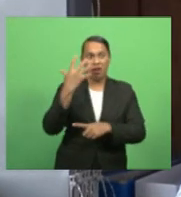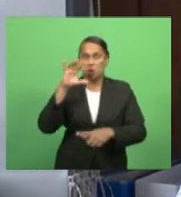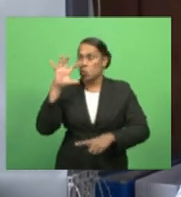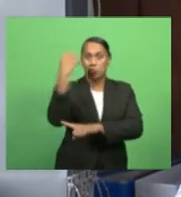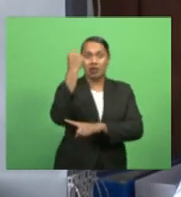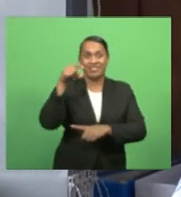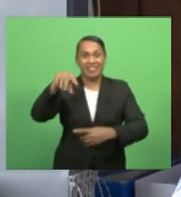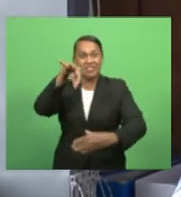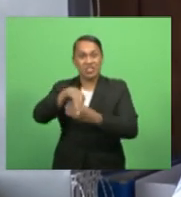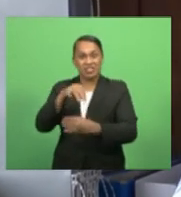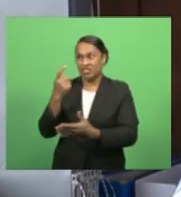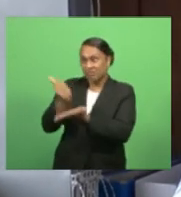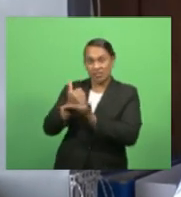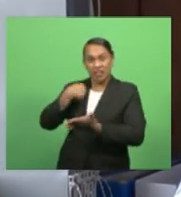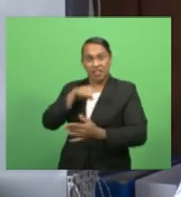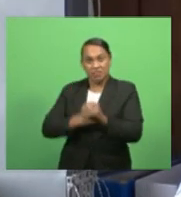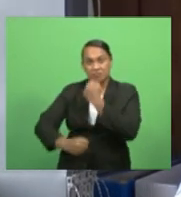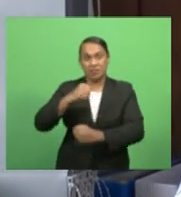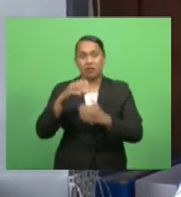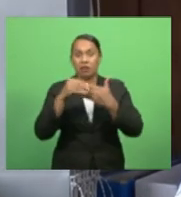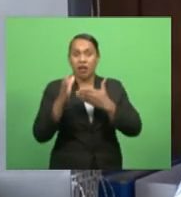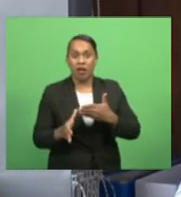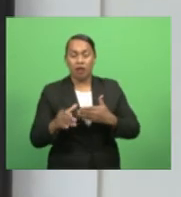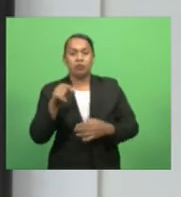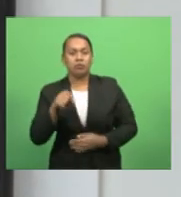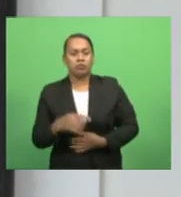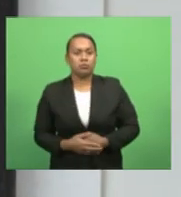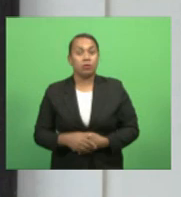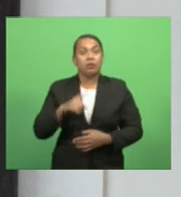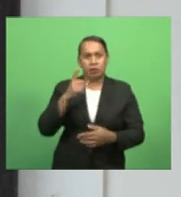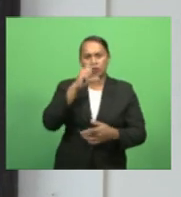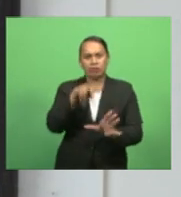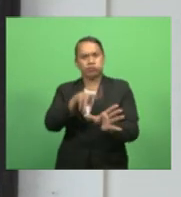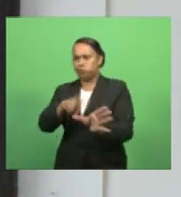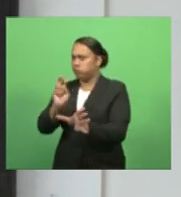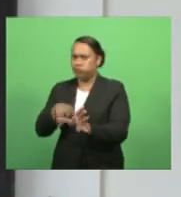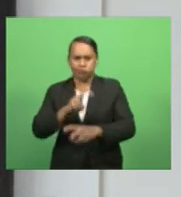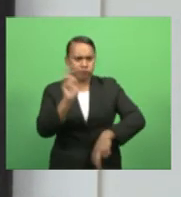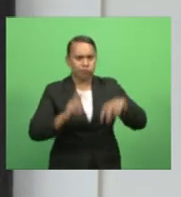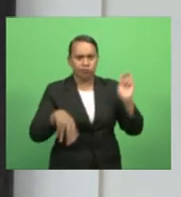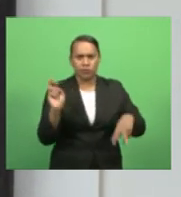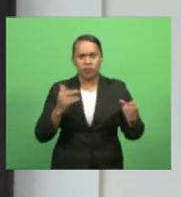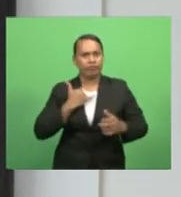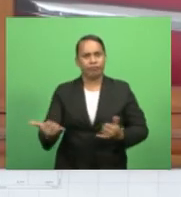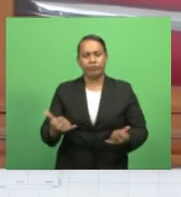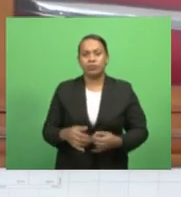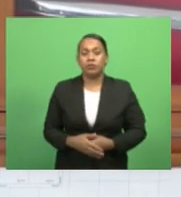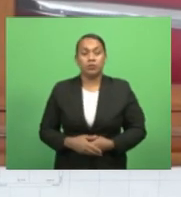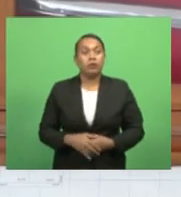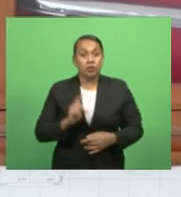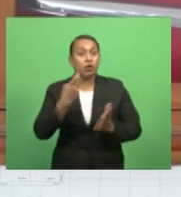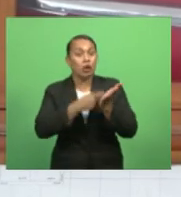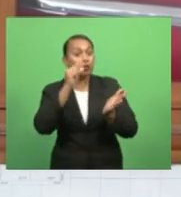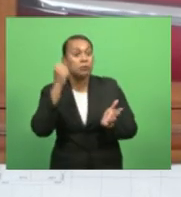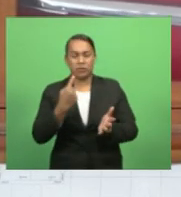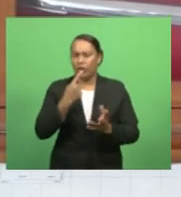for party leader and in the election may leave. Rambuka, who's chosen his three top bets, is advising his